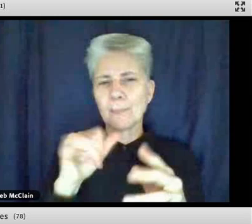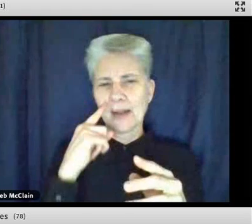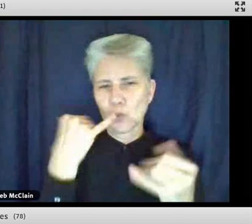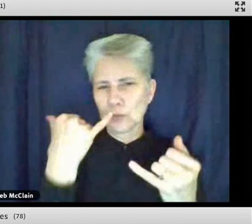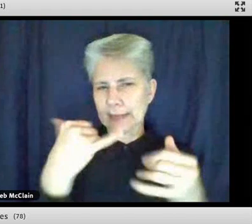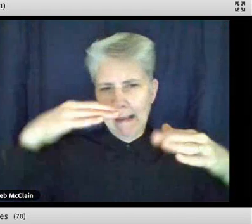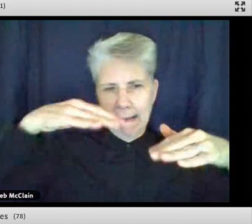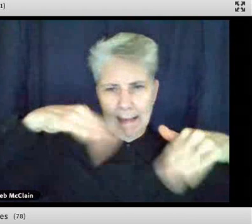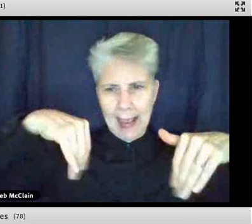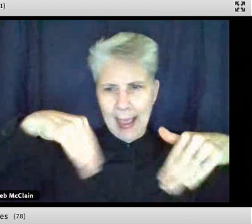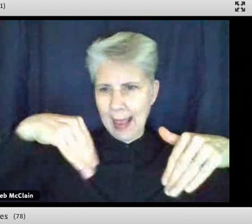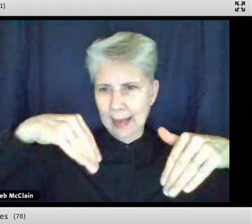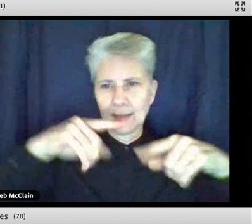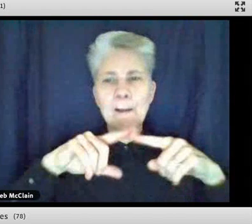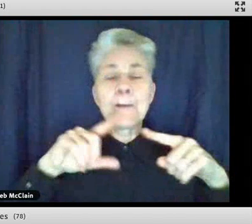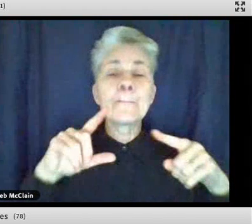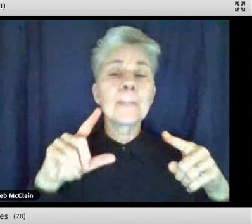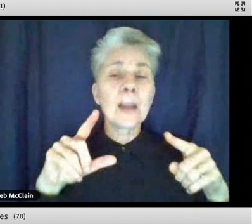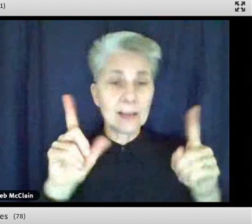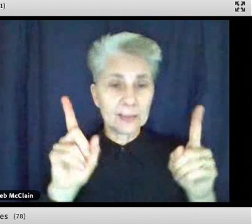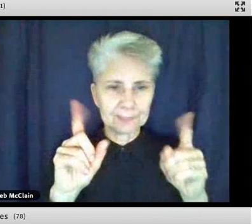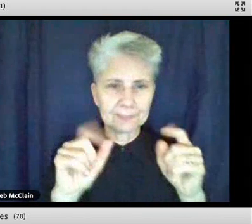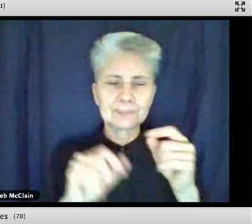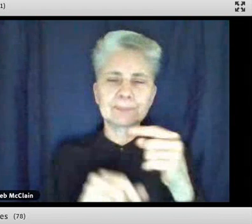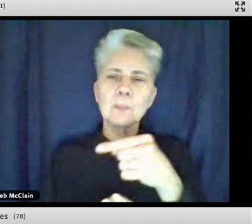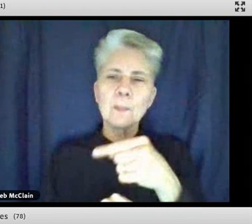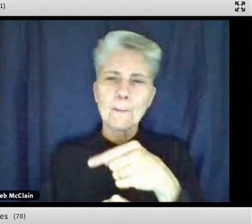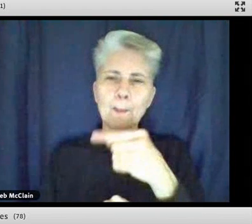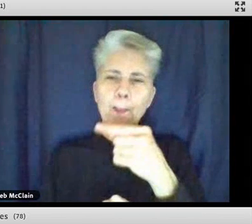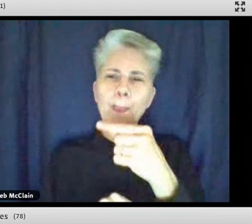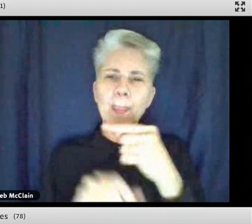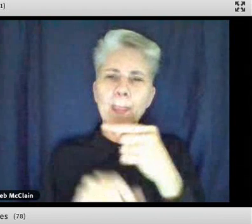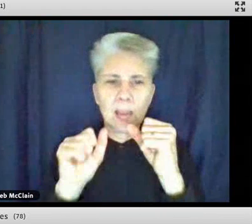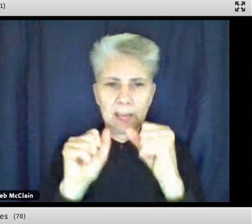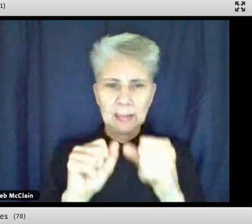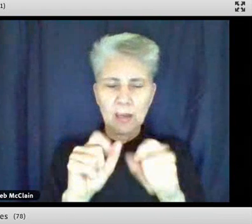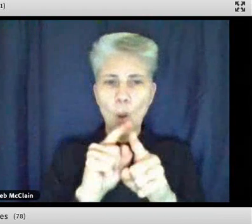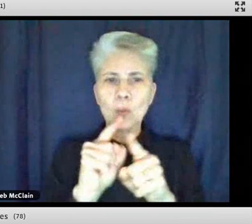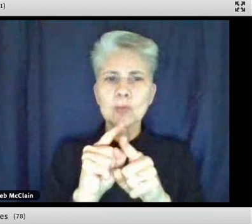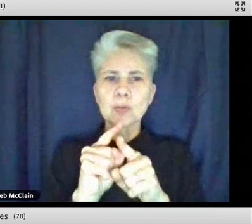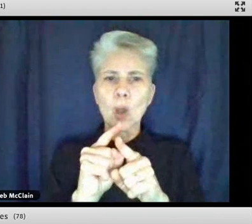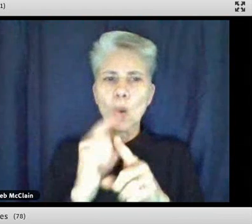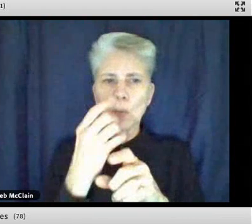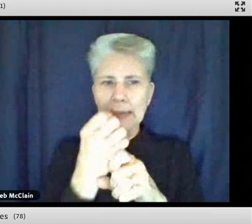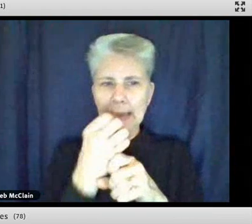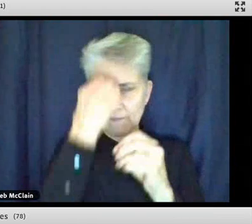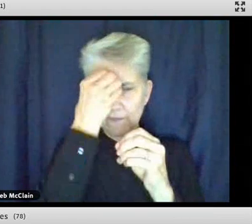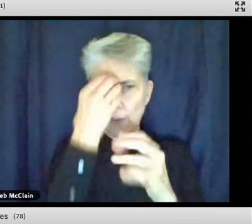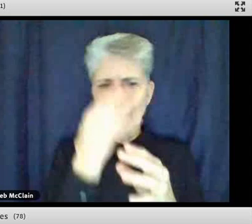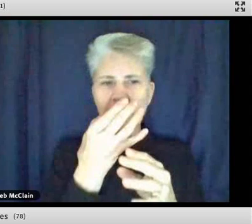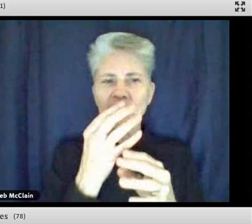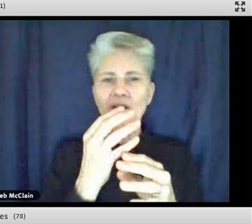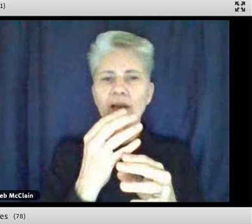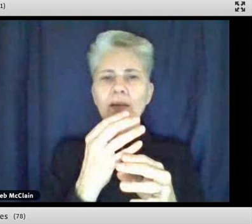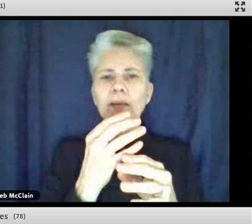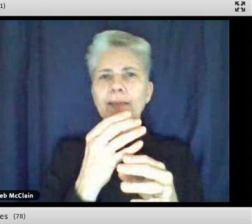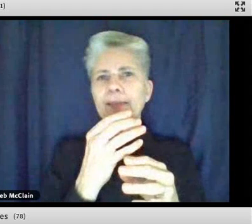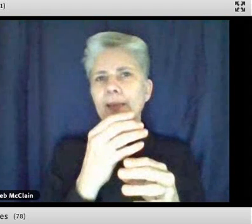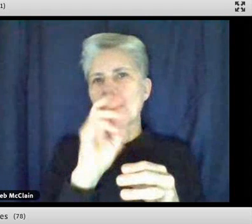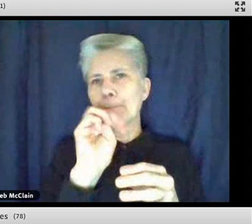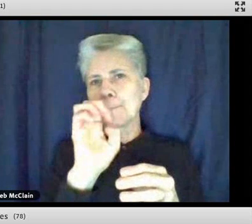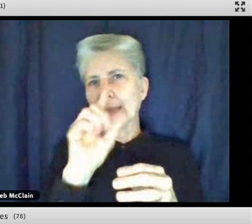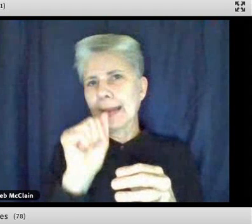However, you can also get some media resources. They have those colorful slides and different